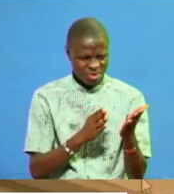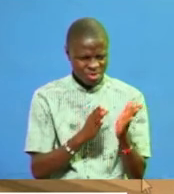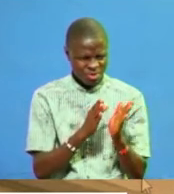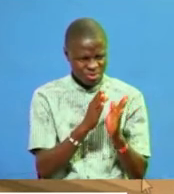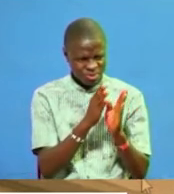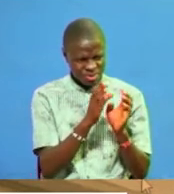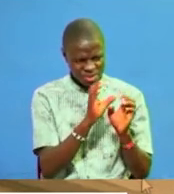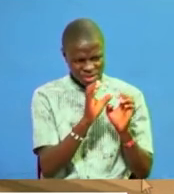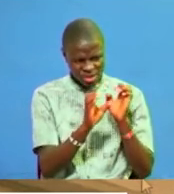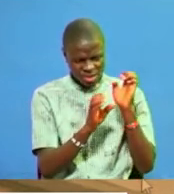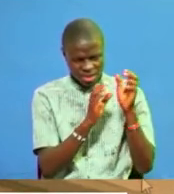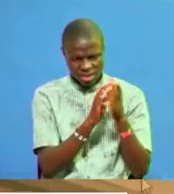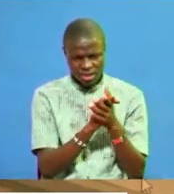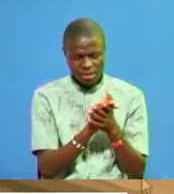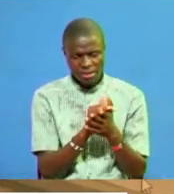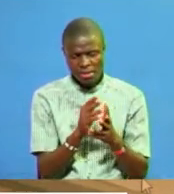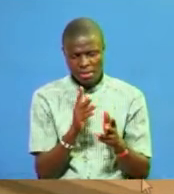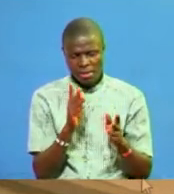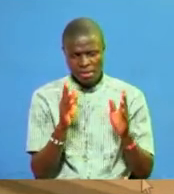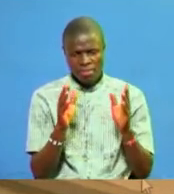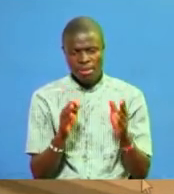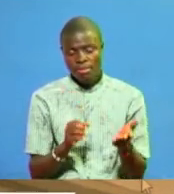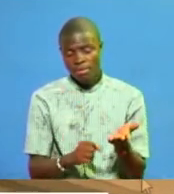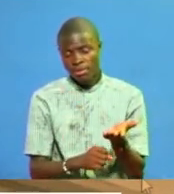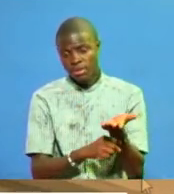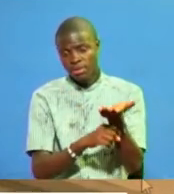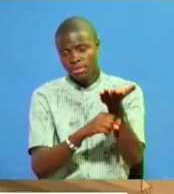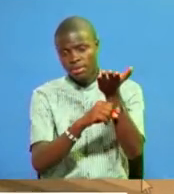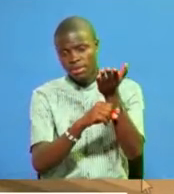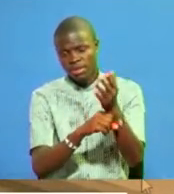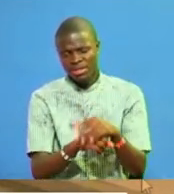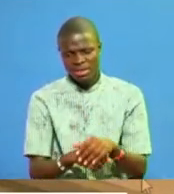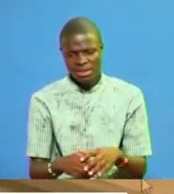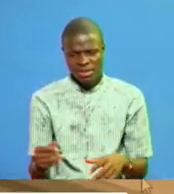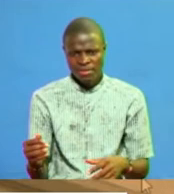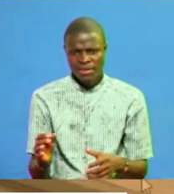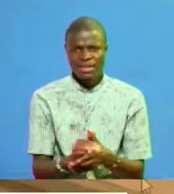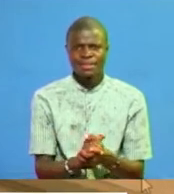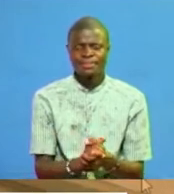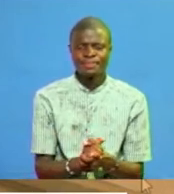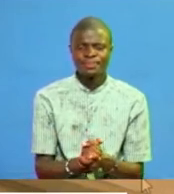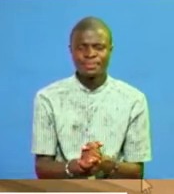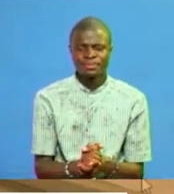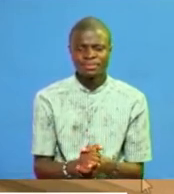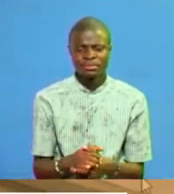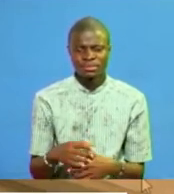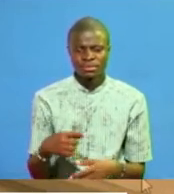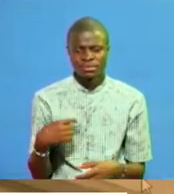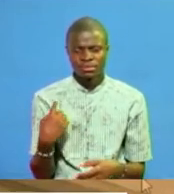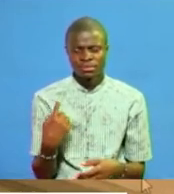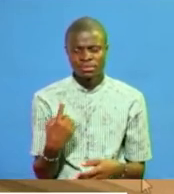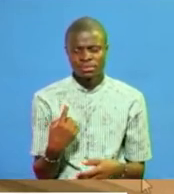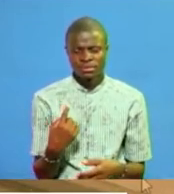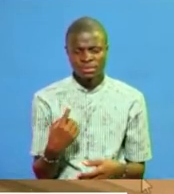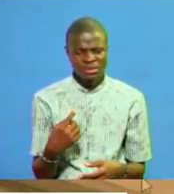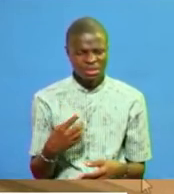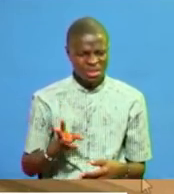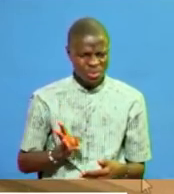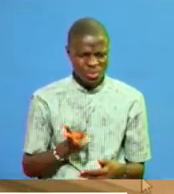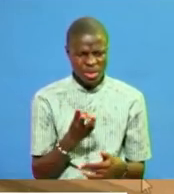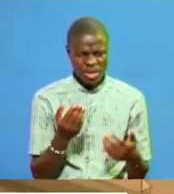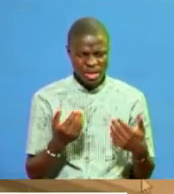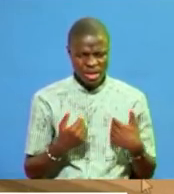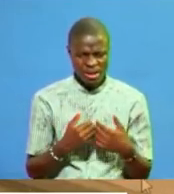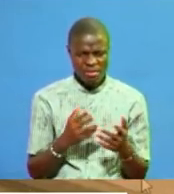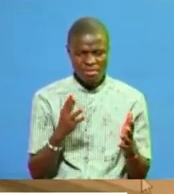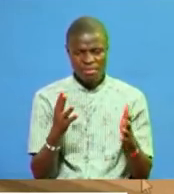by the people who support the Bitcoin network, or what you call the miners. So we have the people running their own ledger around